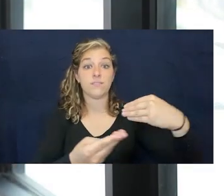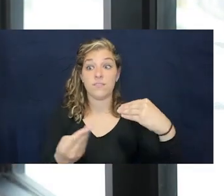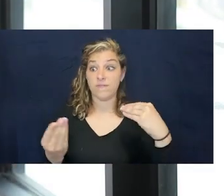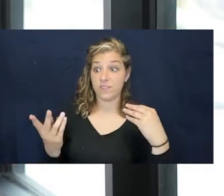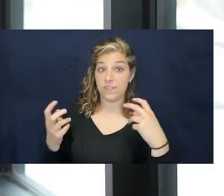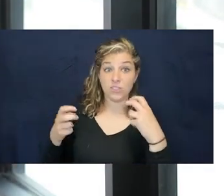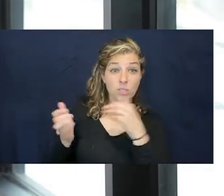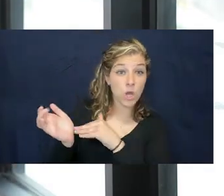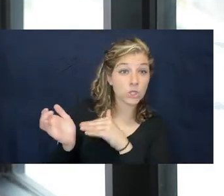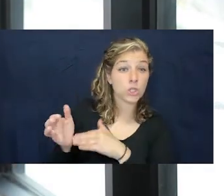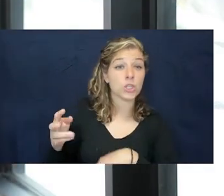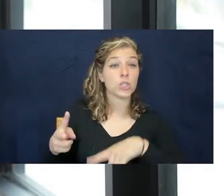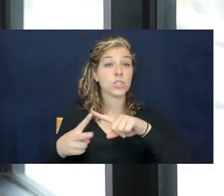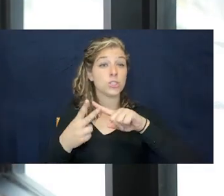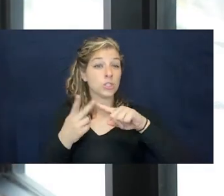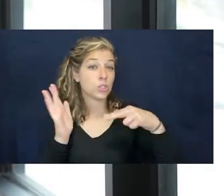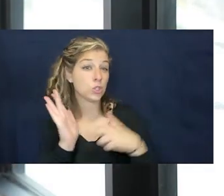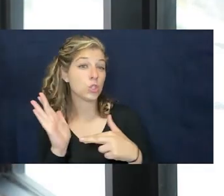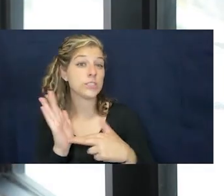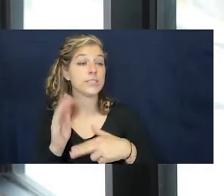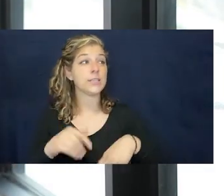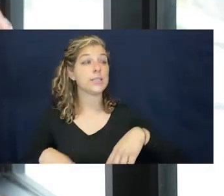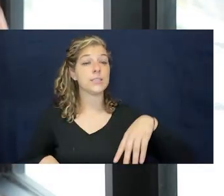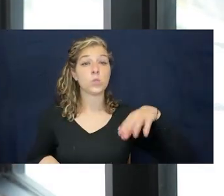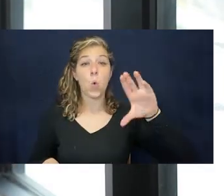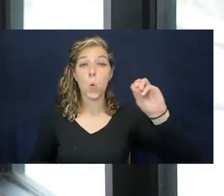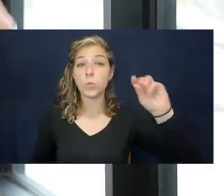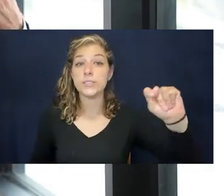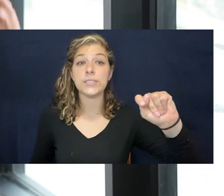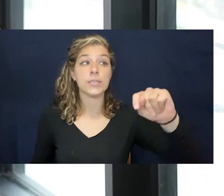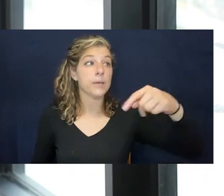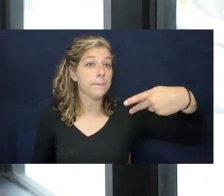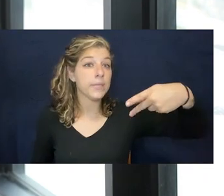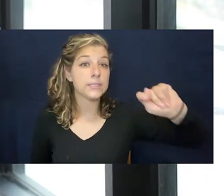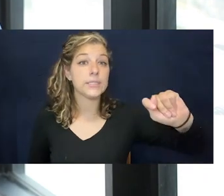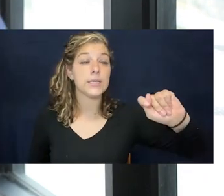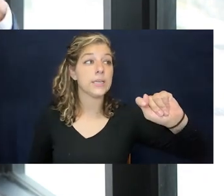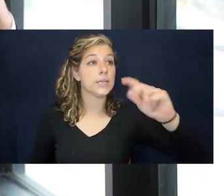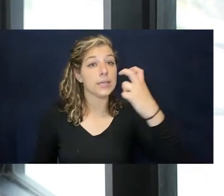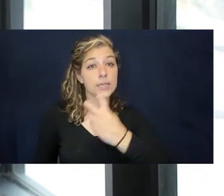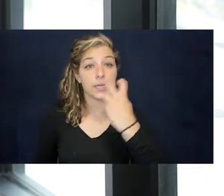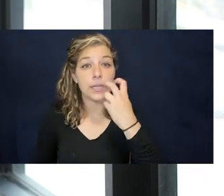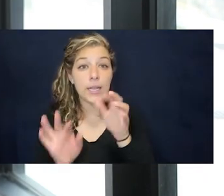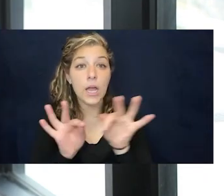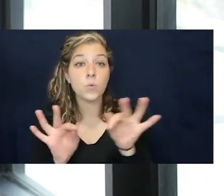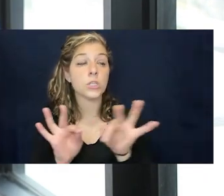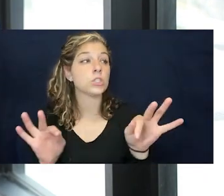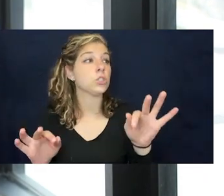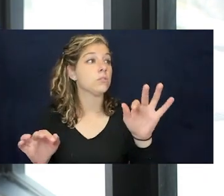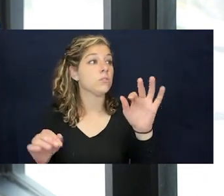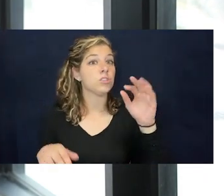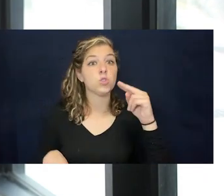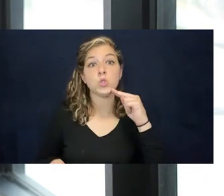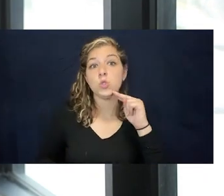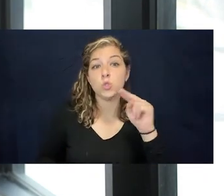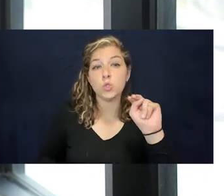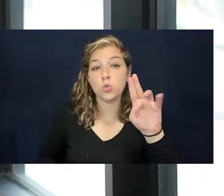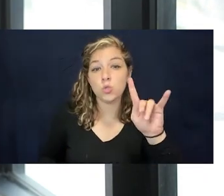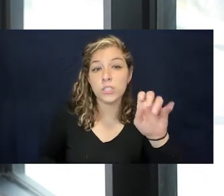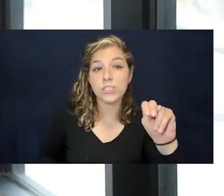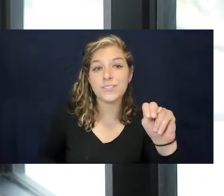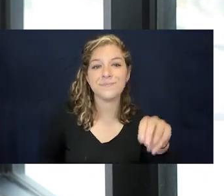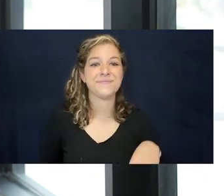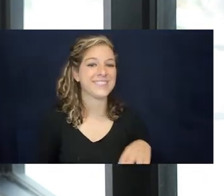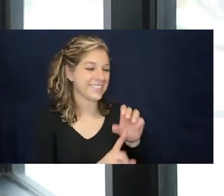next generation of whether it be physicians or nurses or occupational therapists or physical therapists or speech and